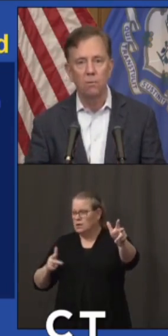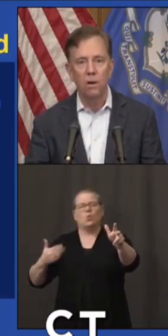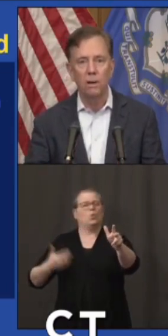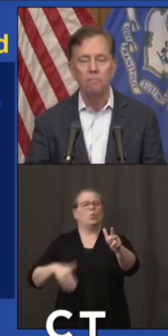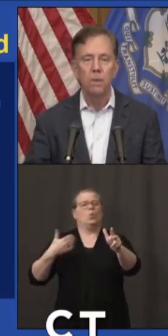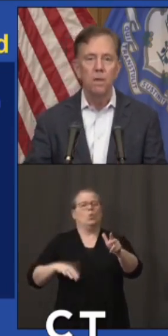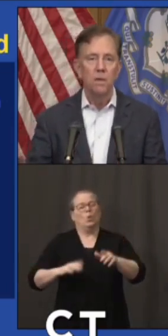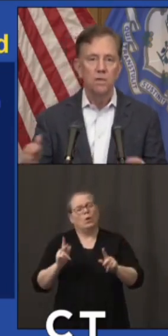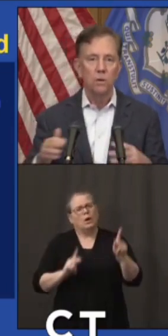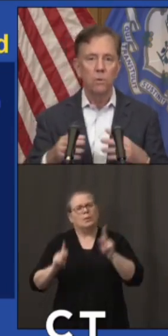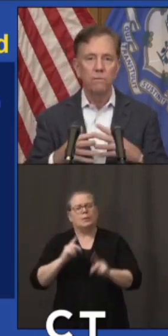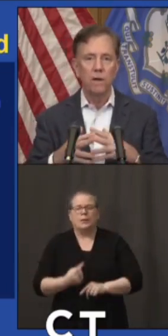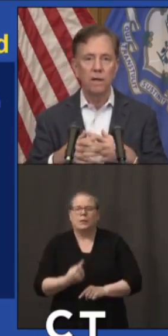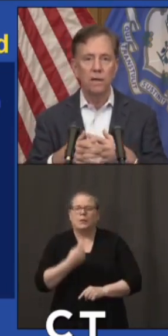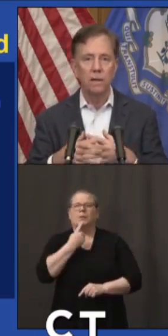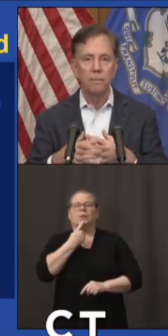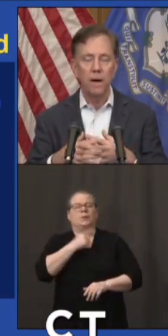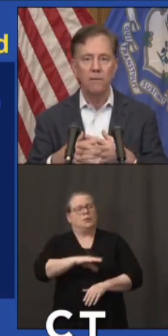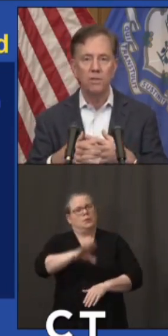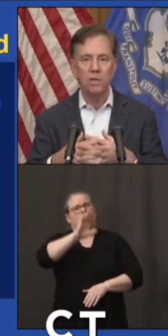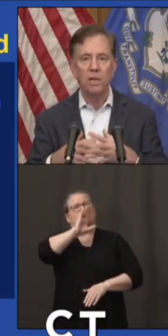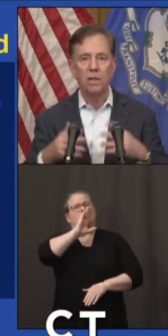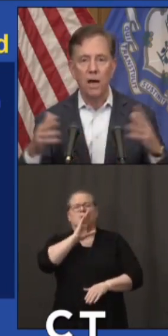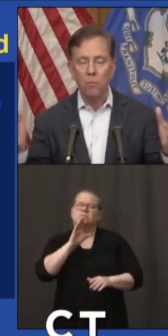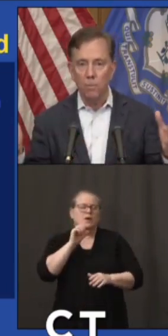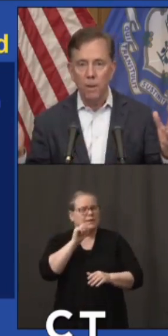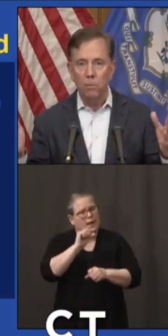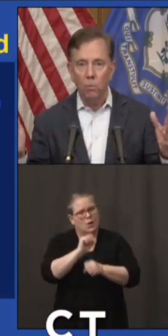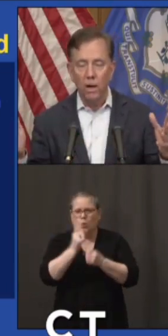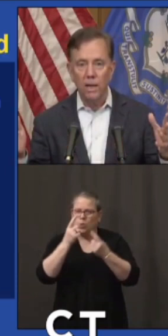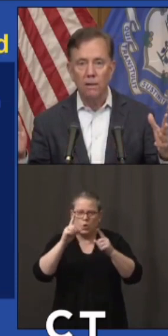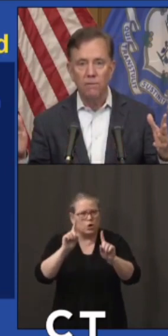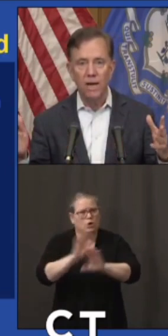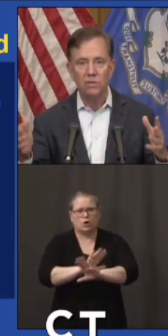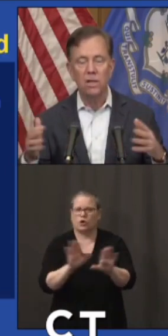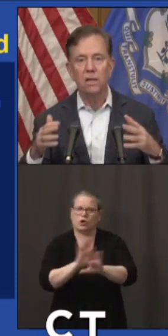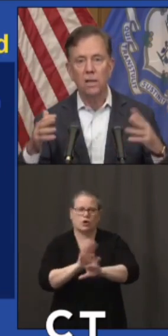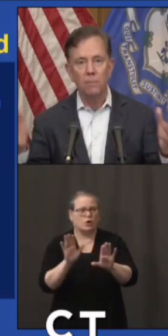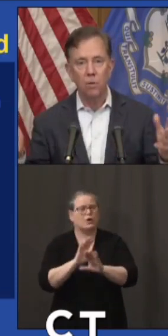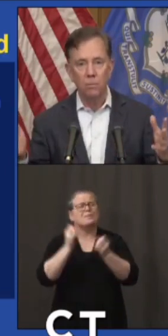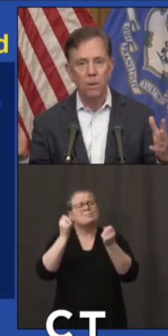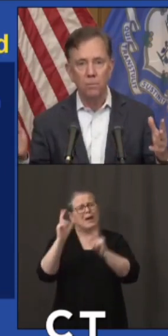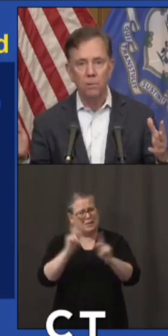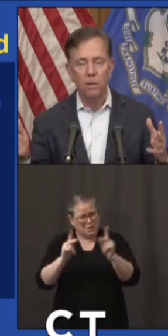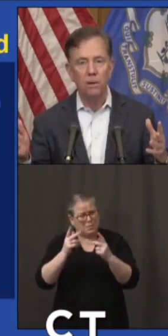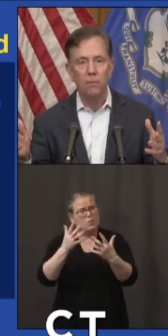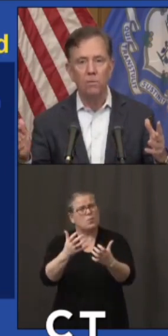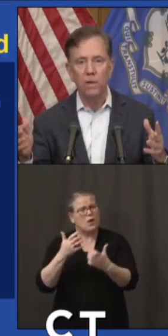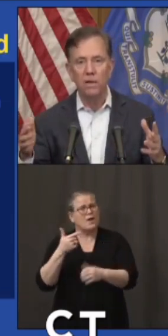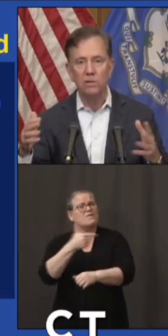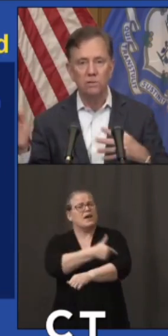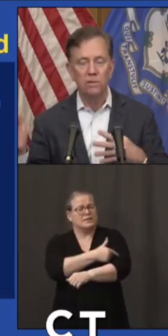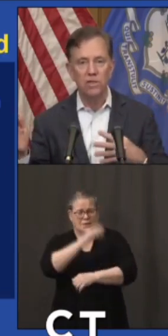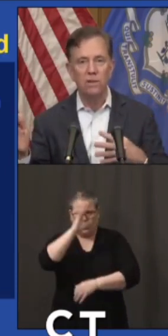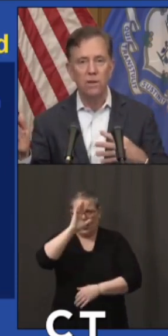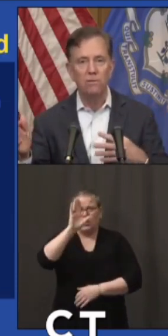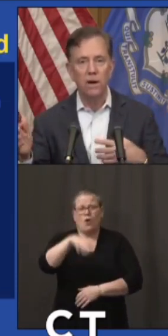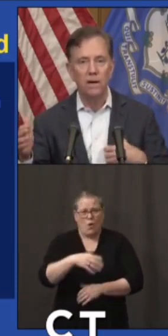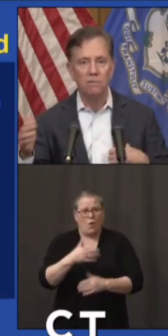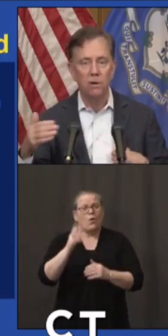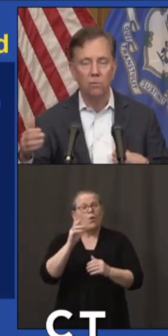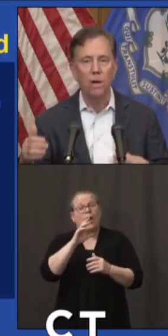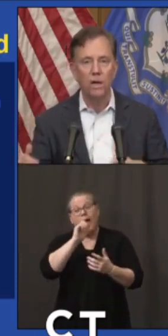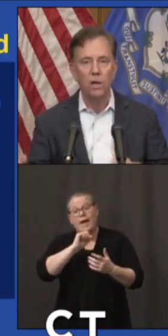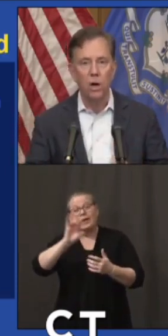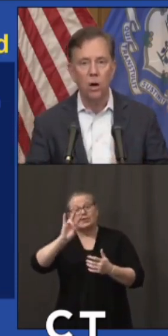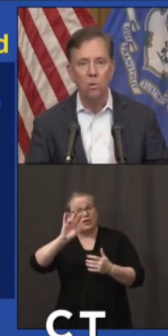it that way. So we've got, obviously, a lot more people want to get vaccinated, a lot more people over the age of